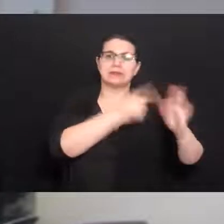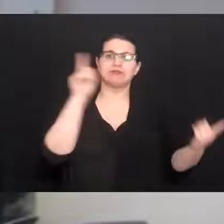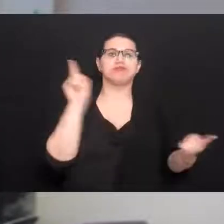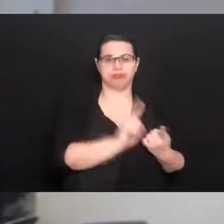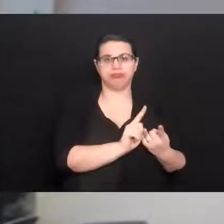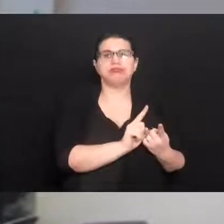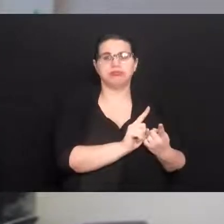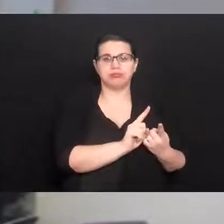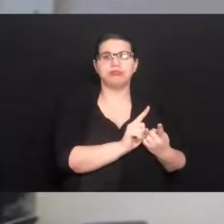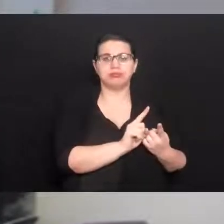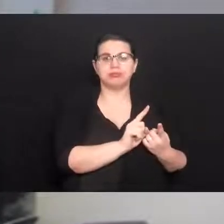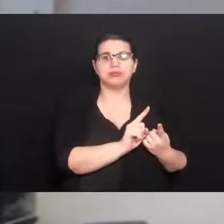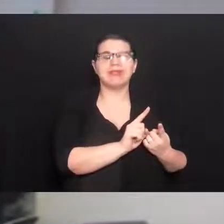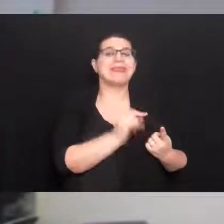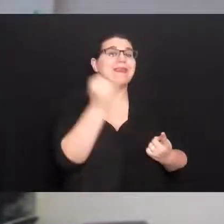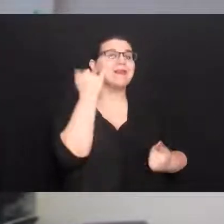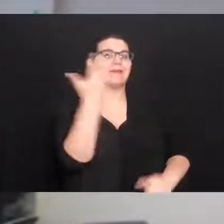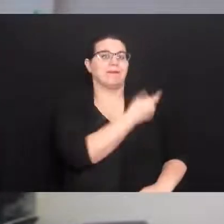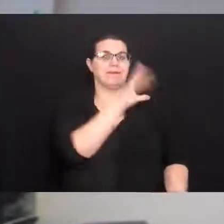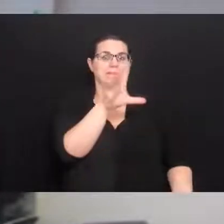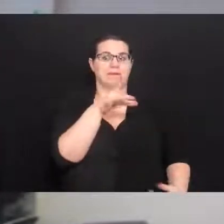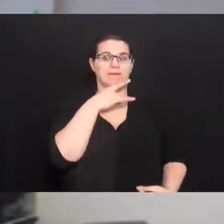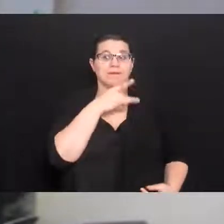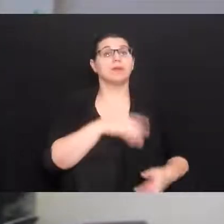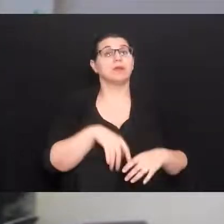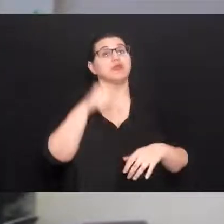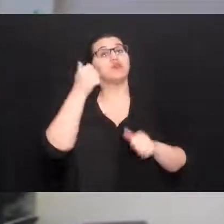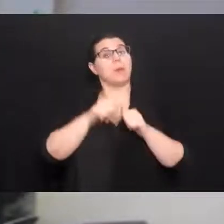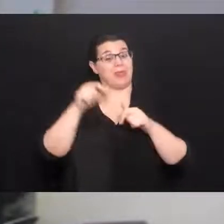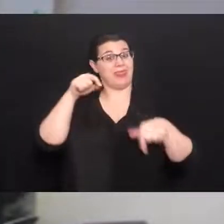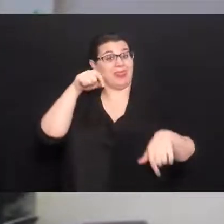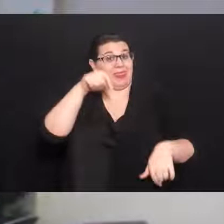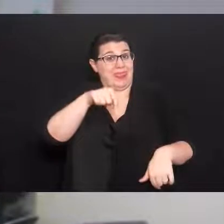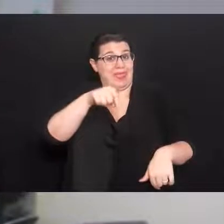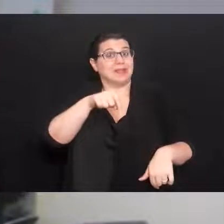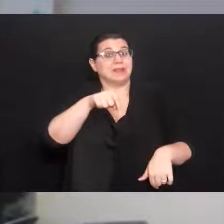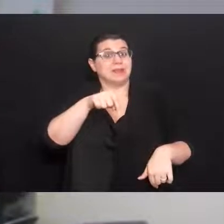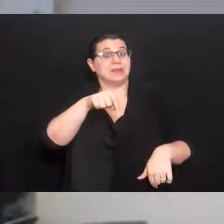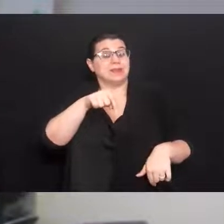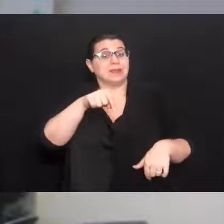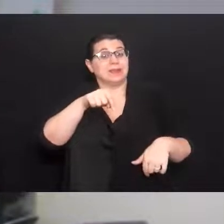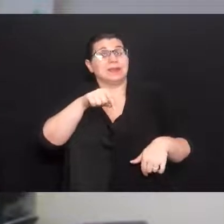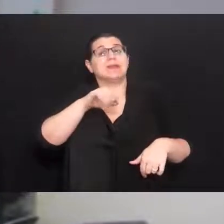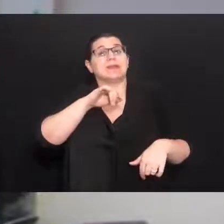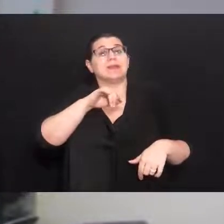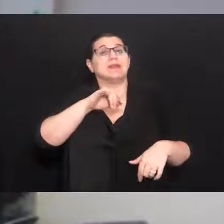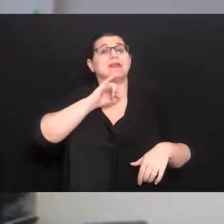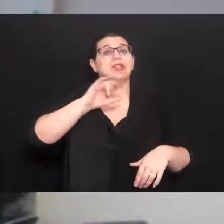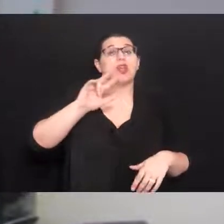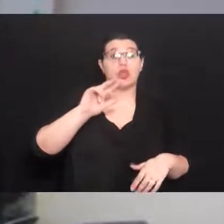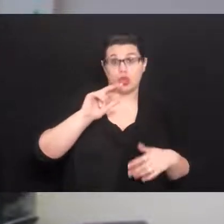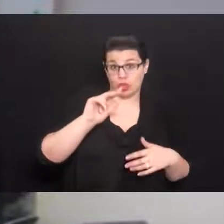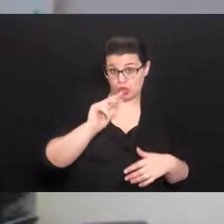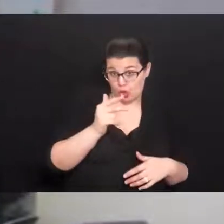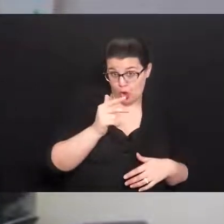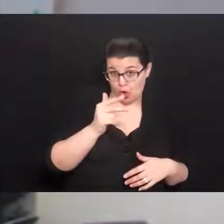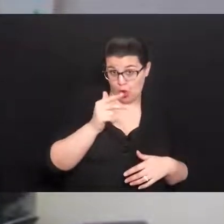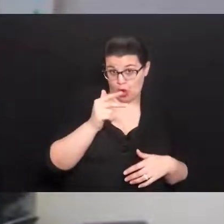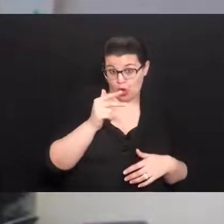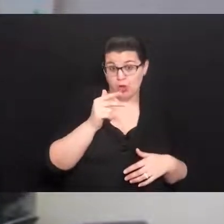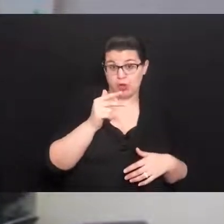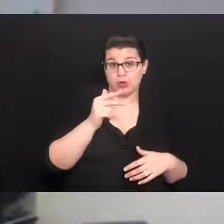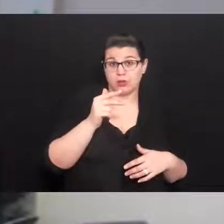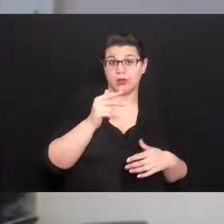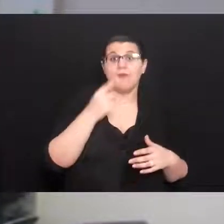were vaccinated. And remember, this vaccine is a third of the dose of the vaccine we use in children 12 and